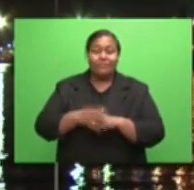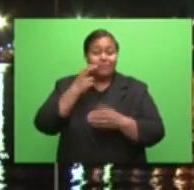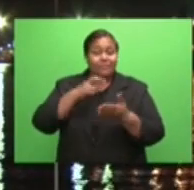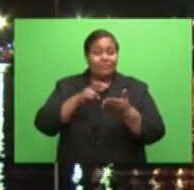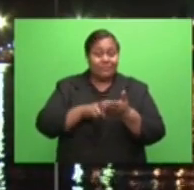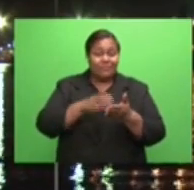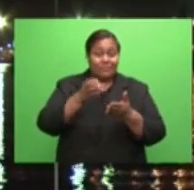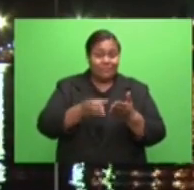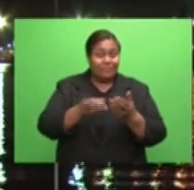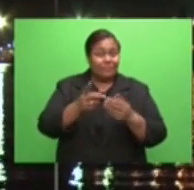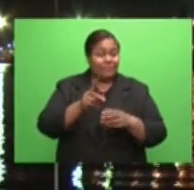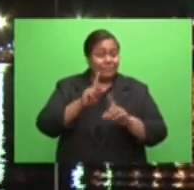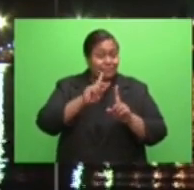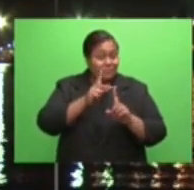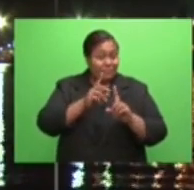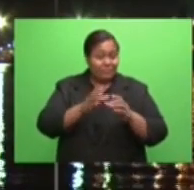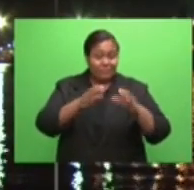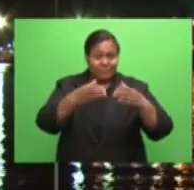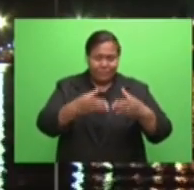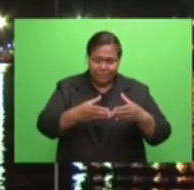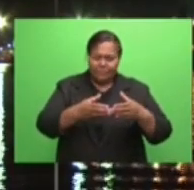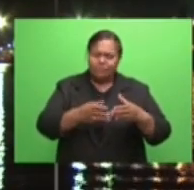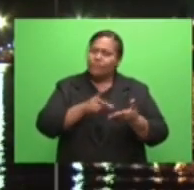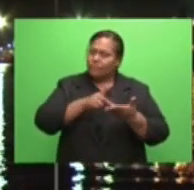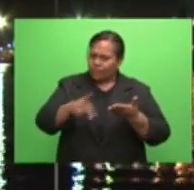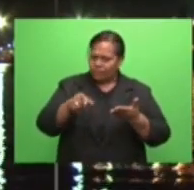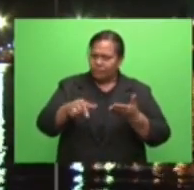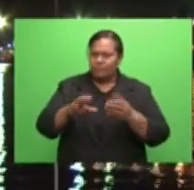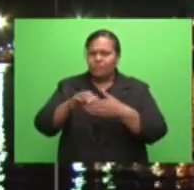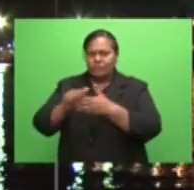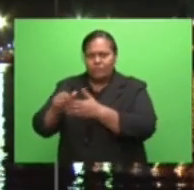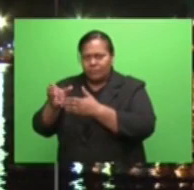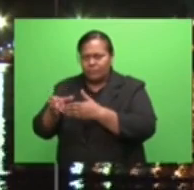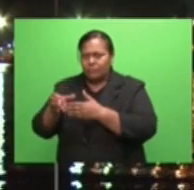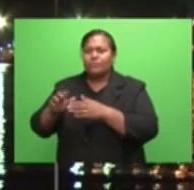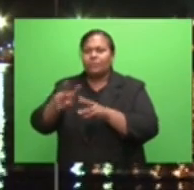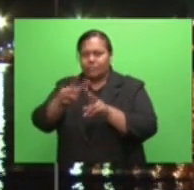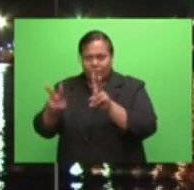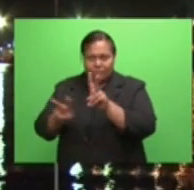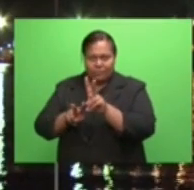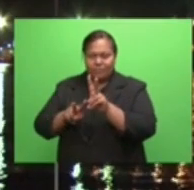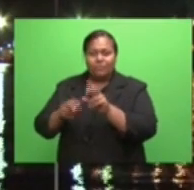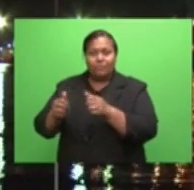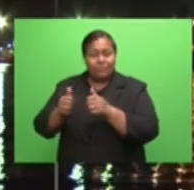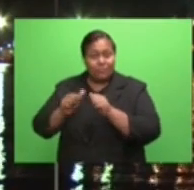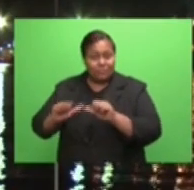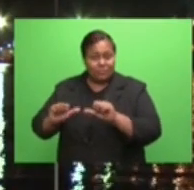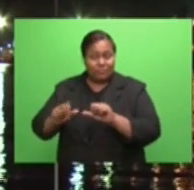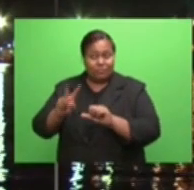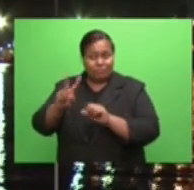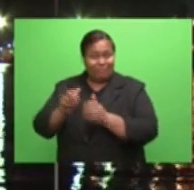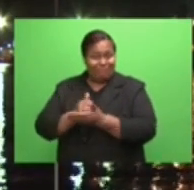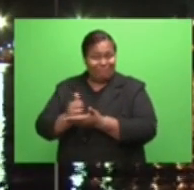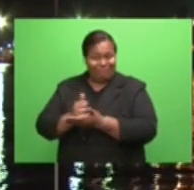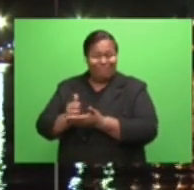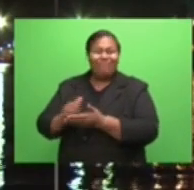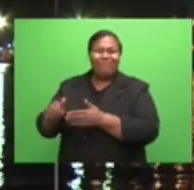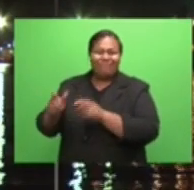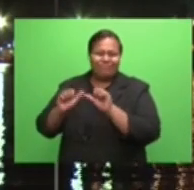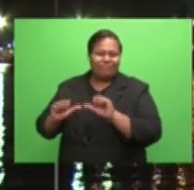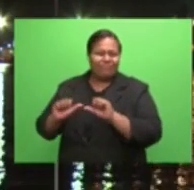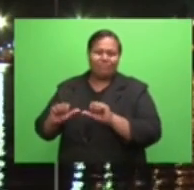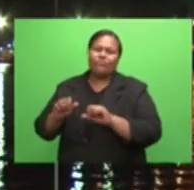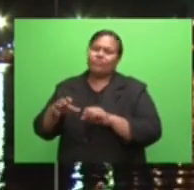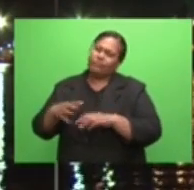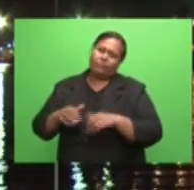Political Parties that the positions of party leader and those of the acting president and 2 vice presidents lapsed on June 30th. The